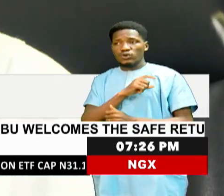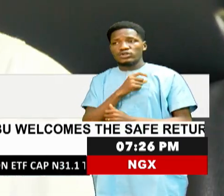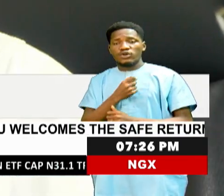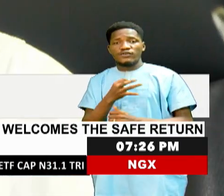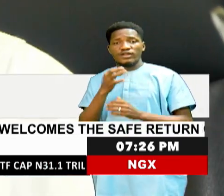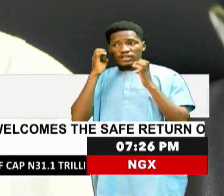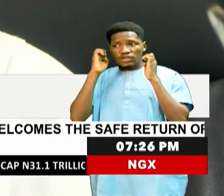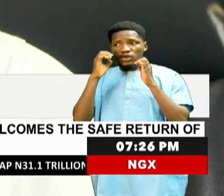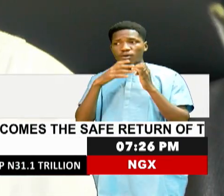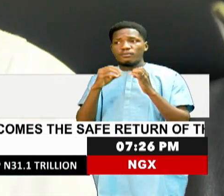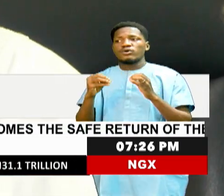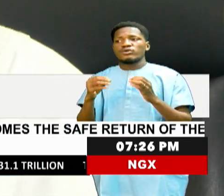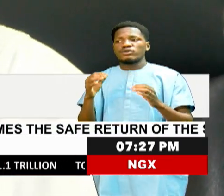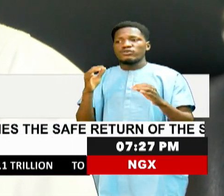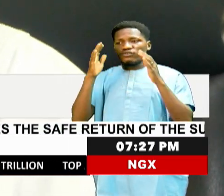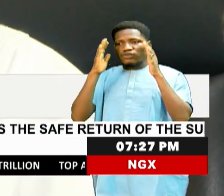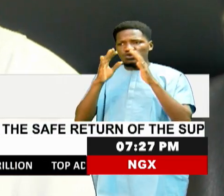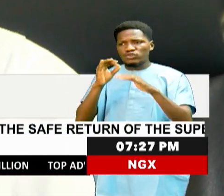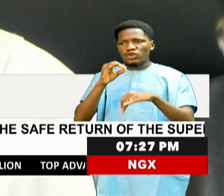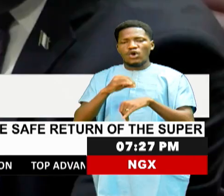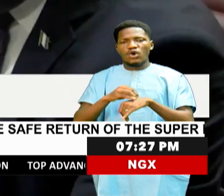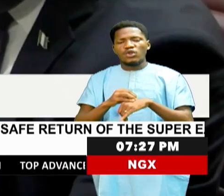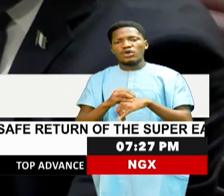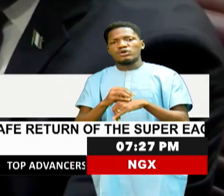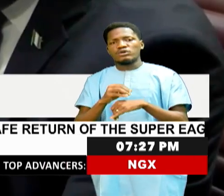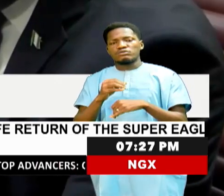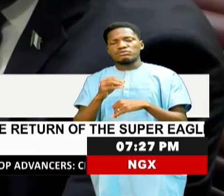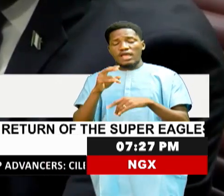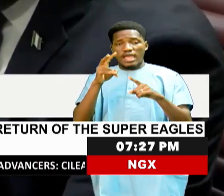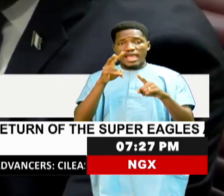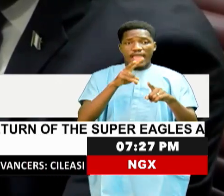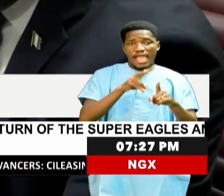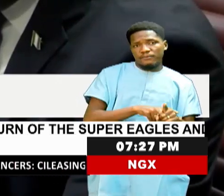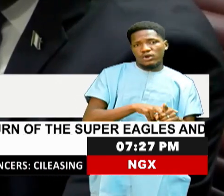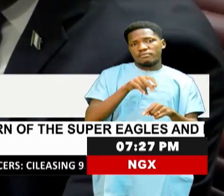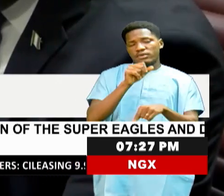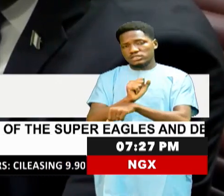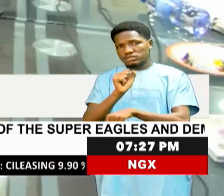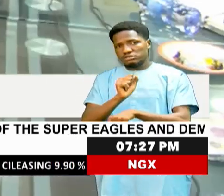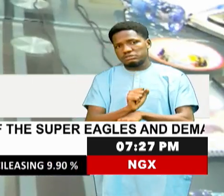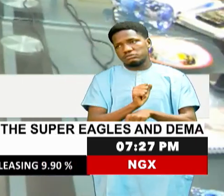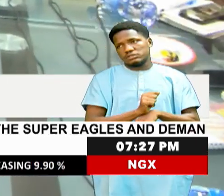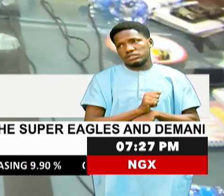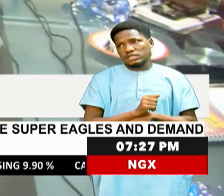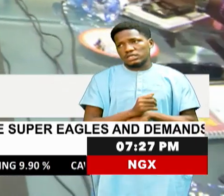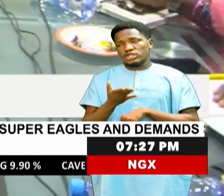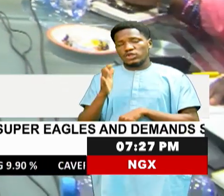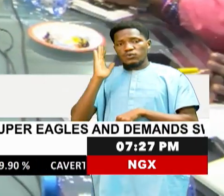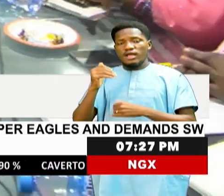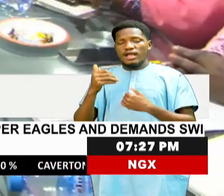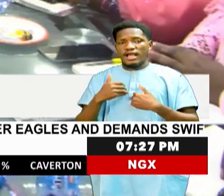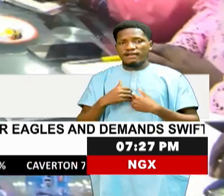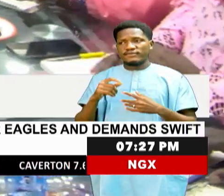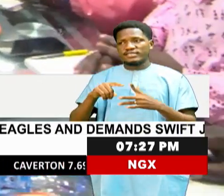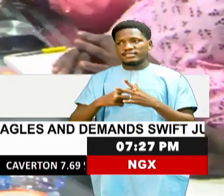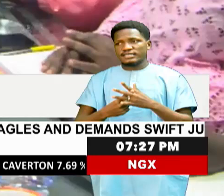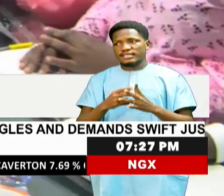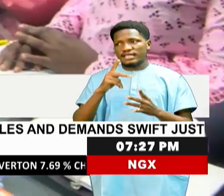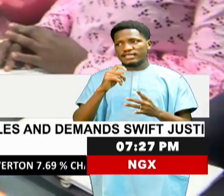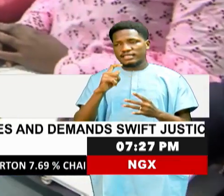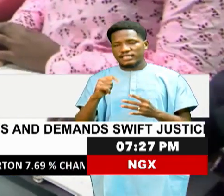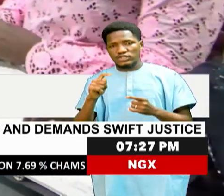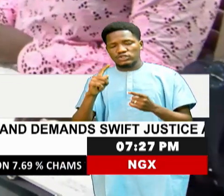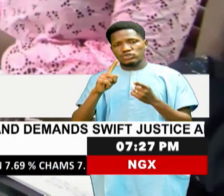unemployment. Development partners will support the program by providing starter kits to graduating students to help them